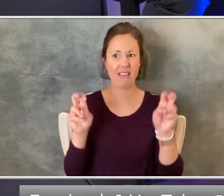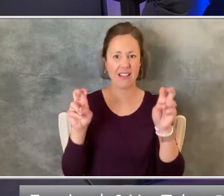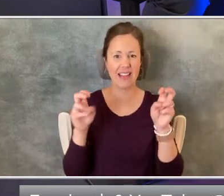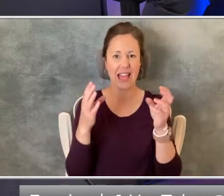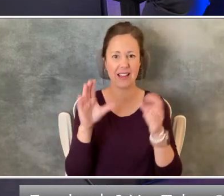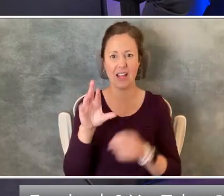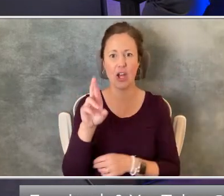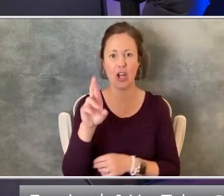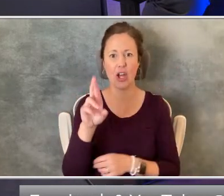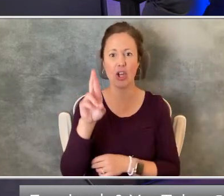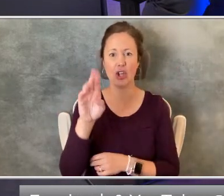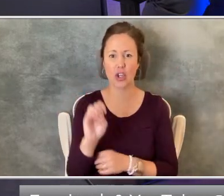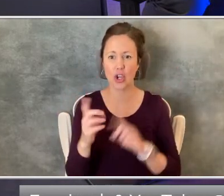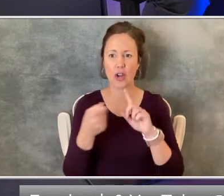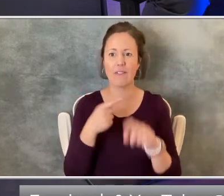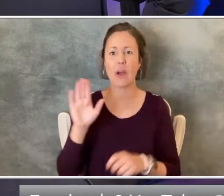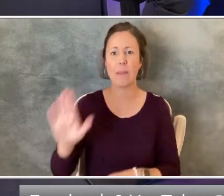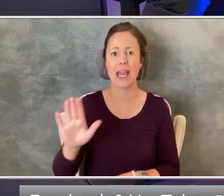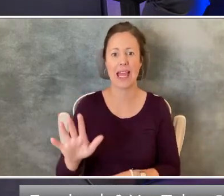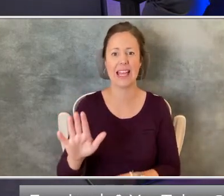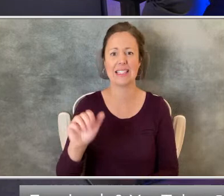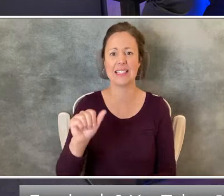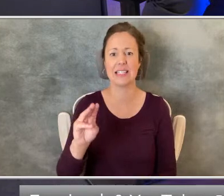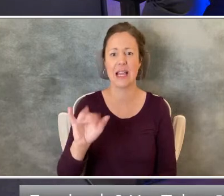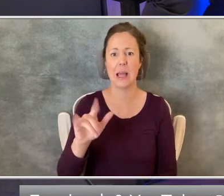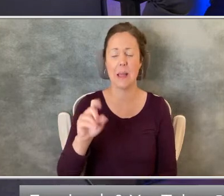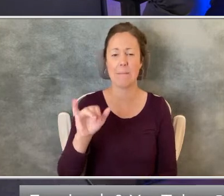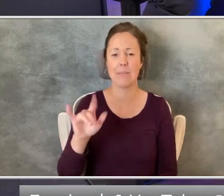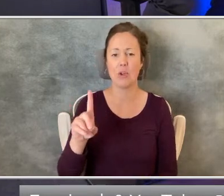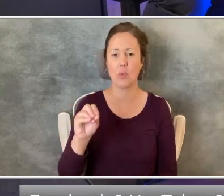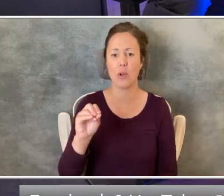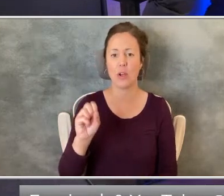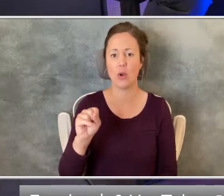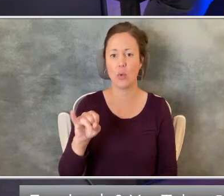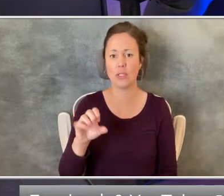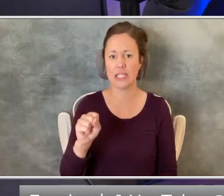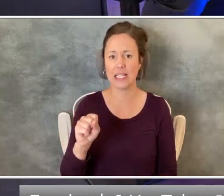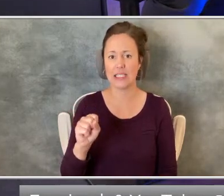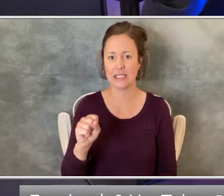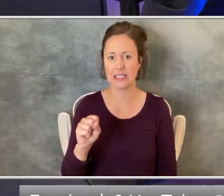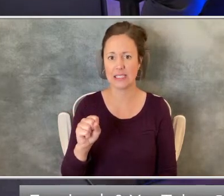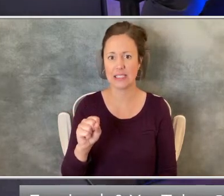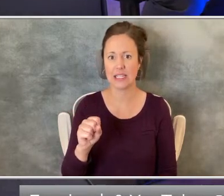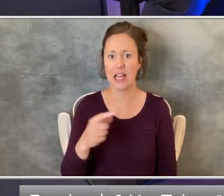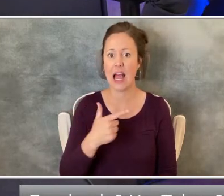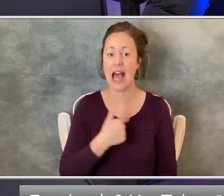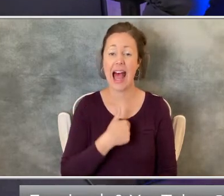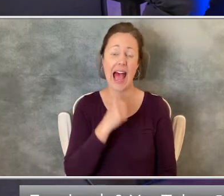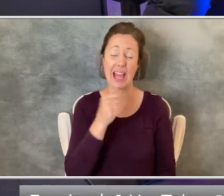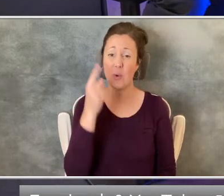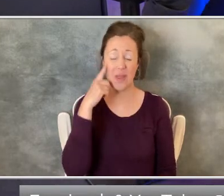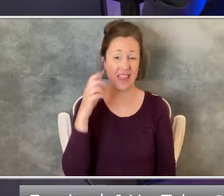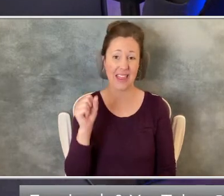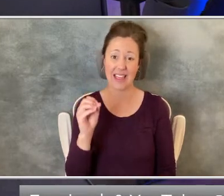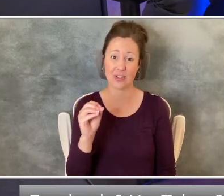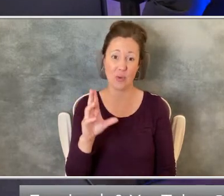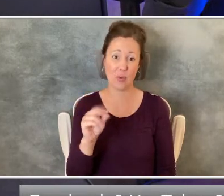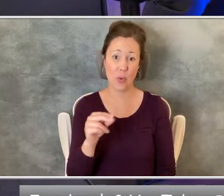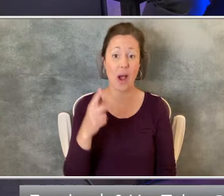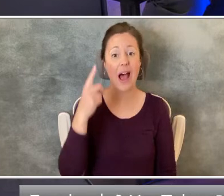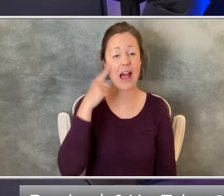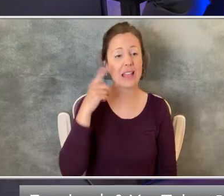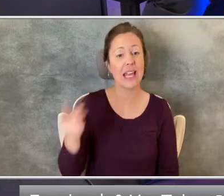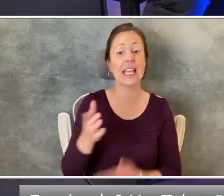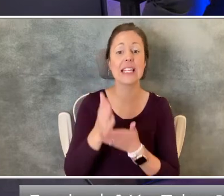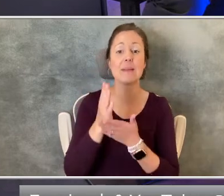AL amyloidosis? I think Dr. McGurk will be the best one, but I don't think so. I think he's partially,